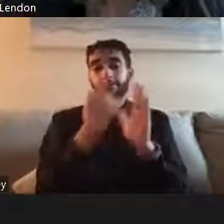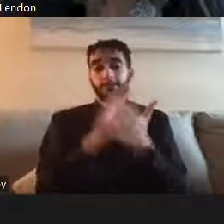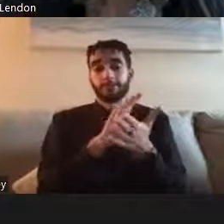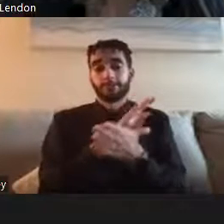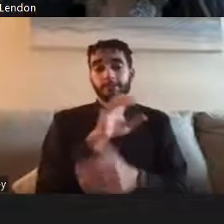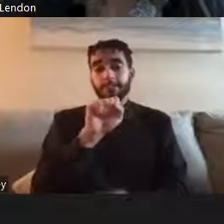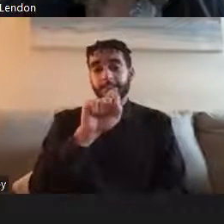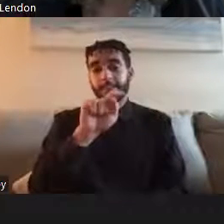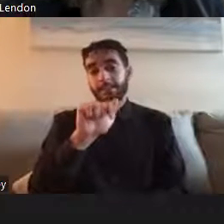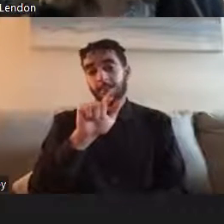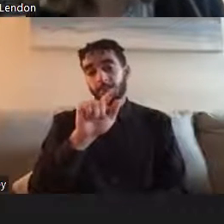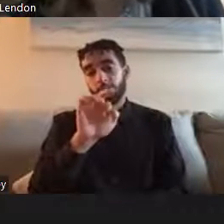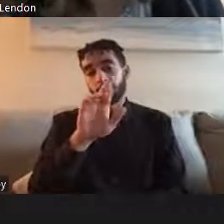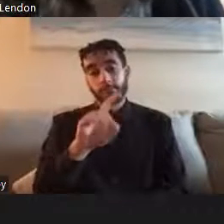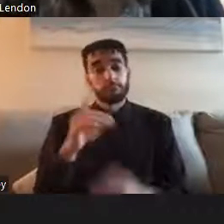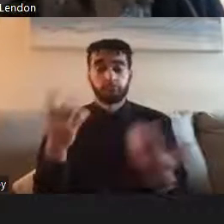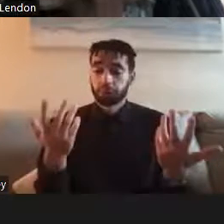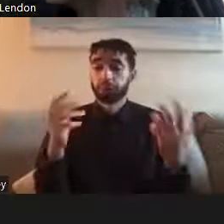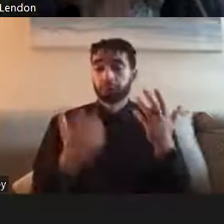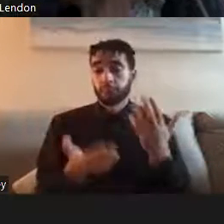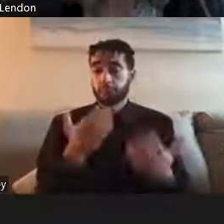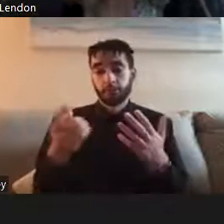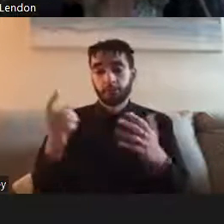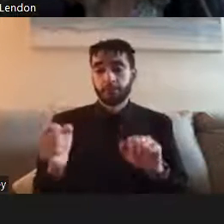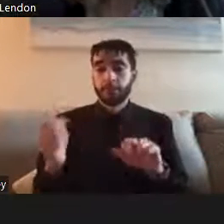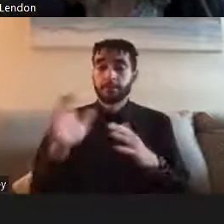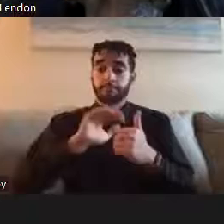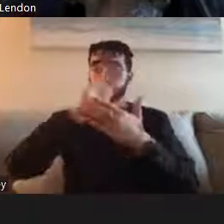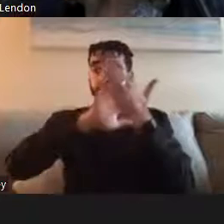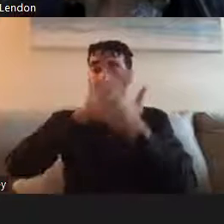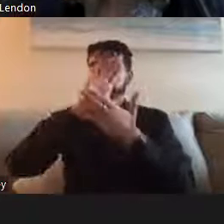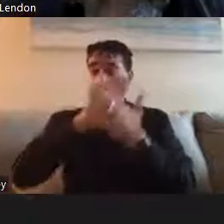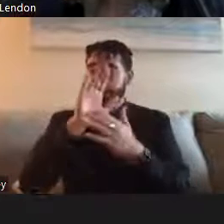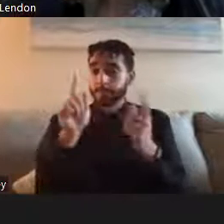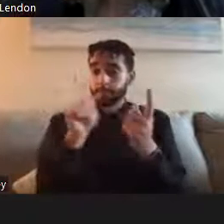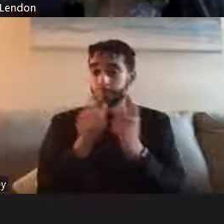So it could even be possible to have a face-to-face meeting.